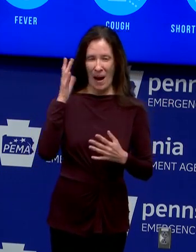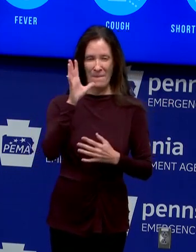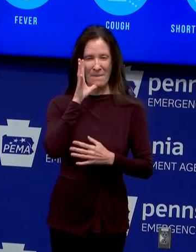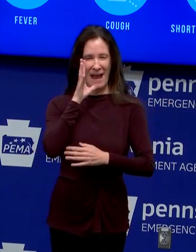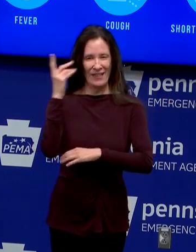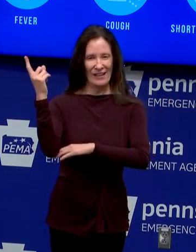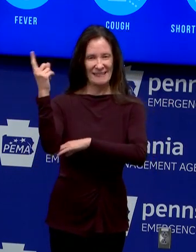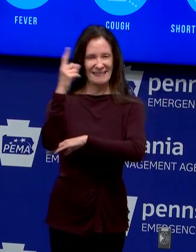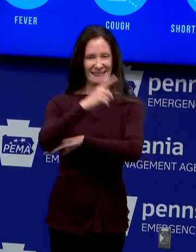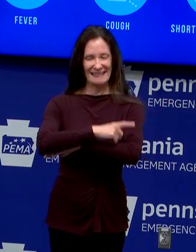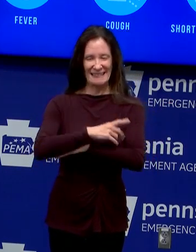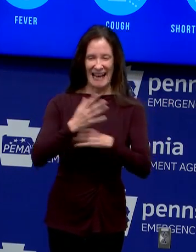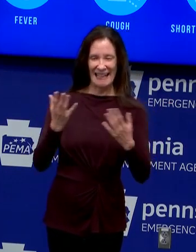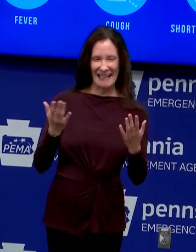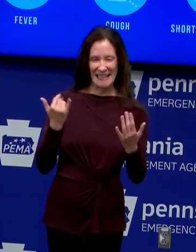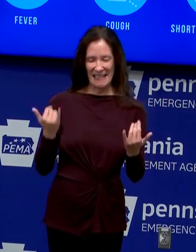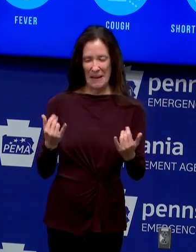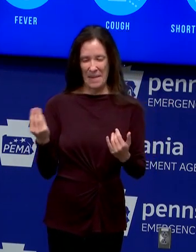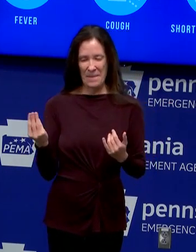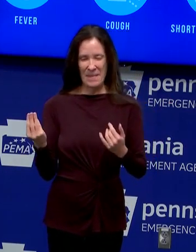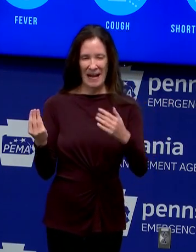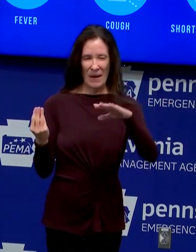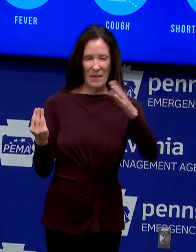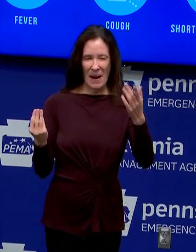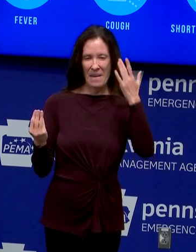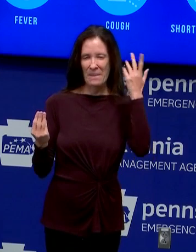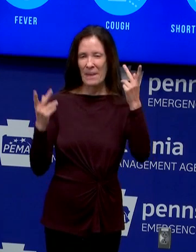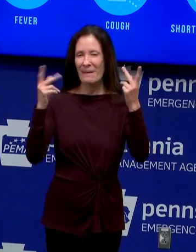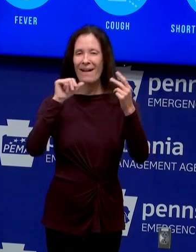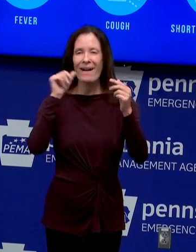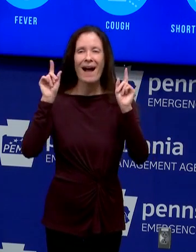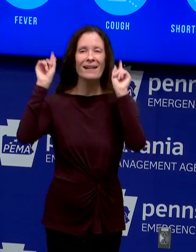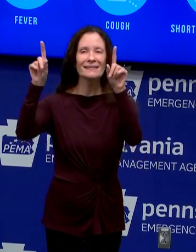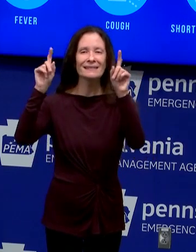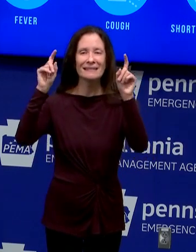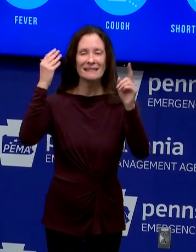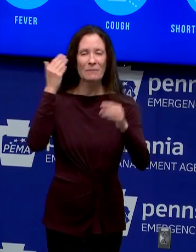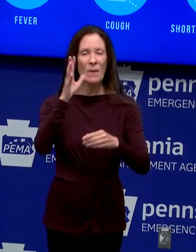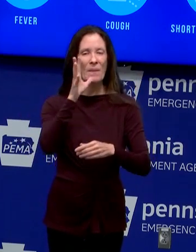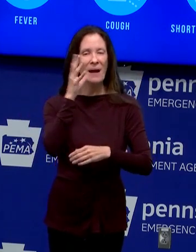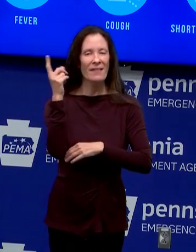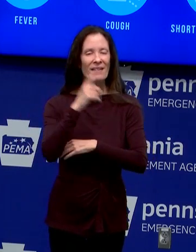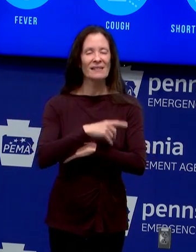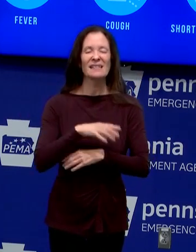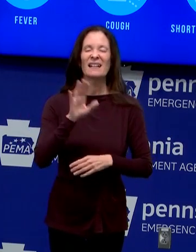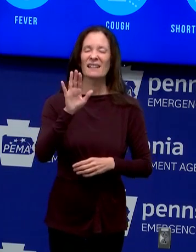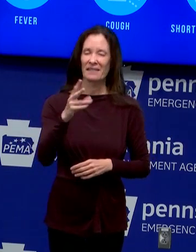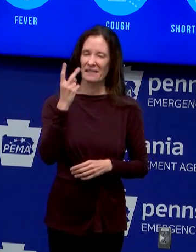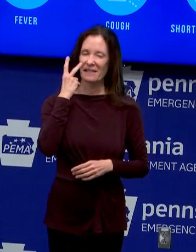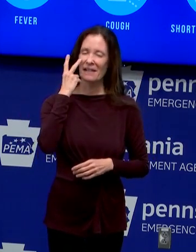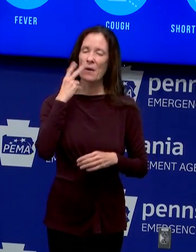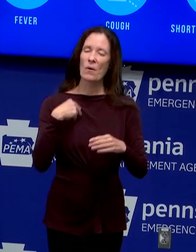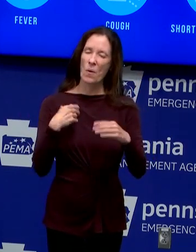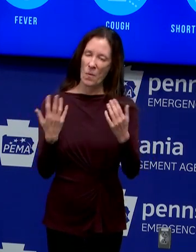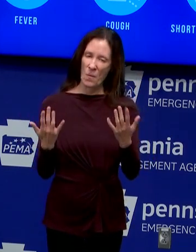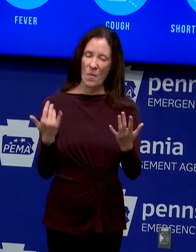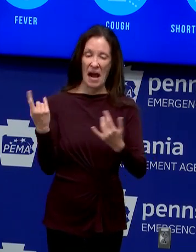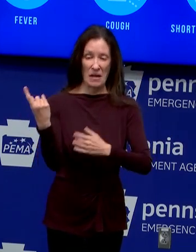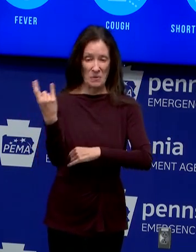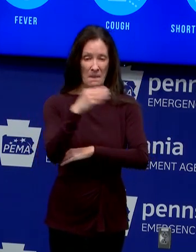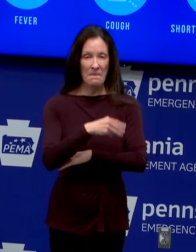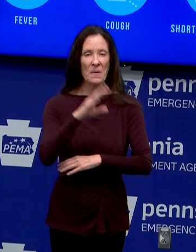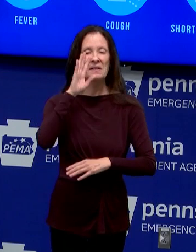So we're going to have to see, as data comes in this week, if that's one day's reporting or if that's a trend. So we'll see.